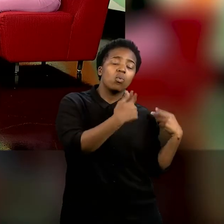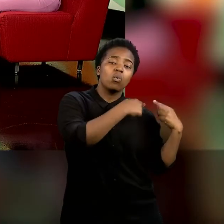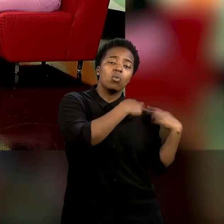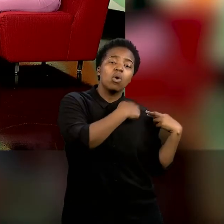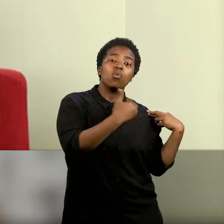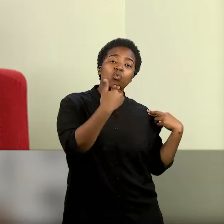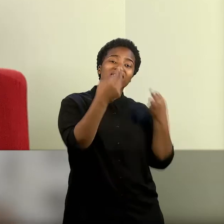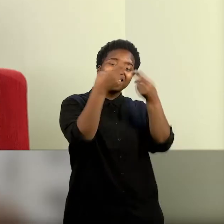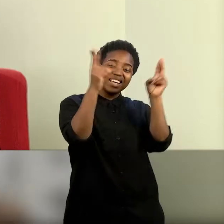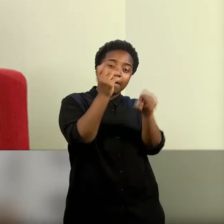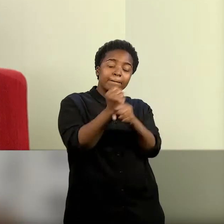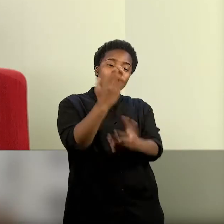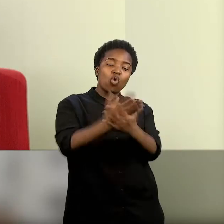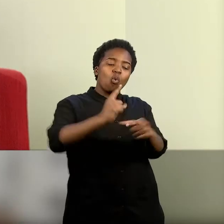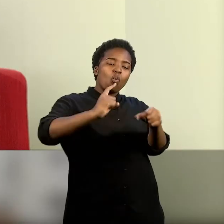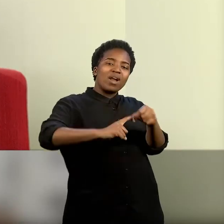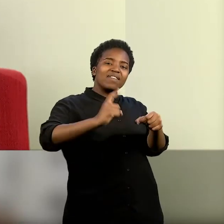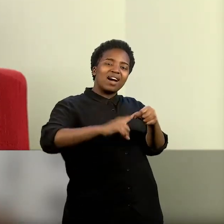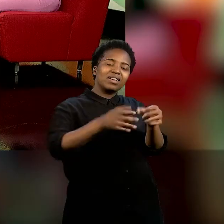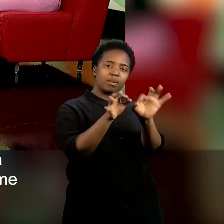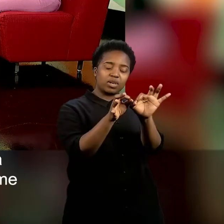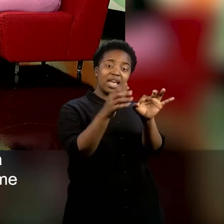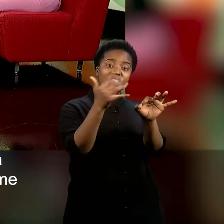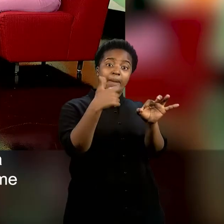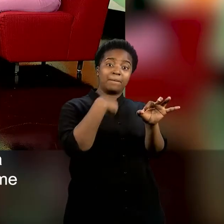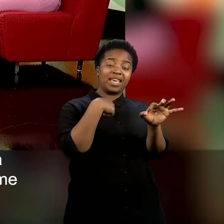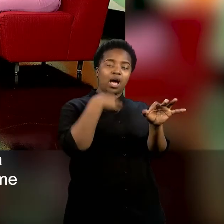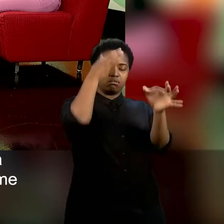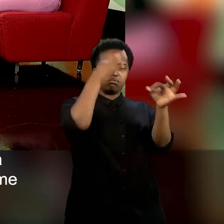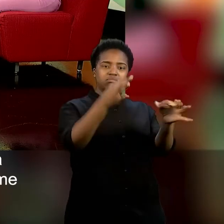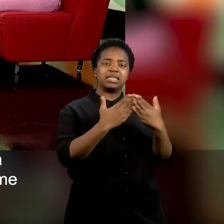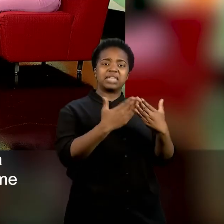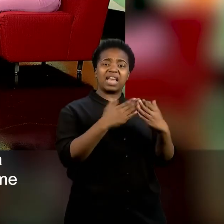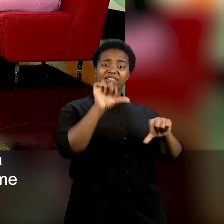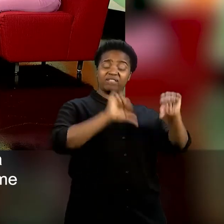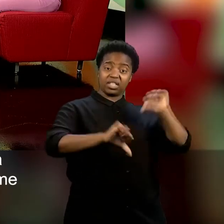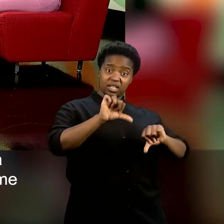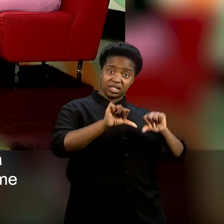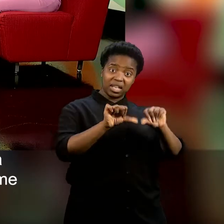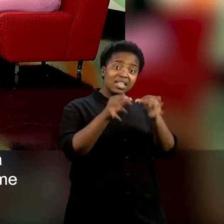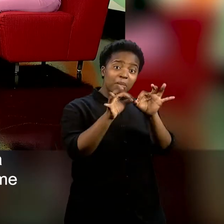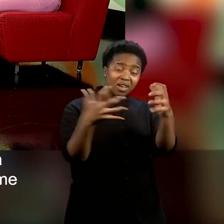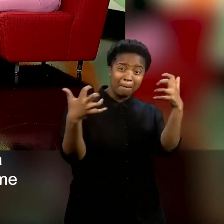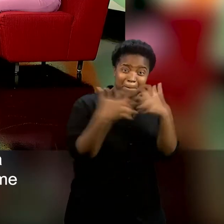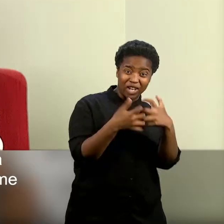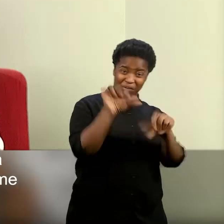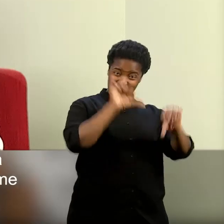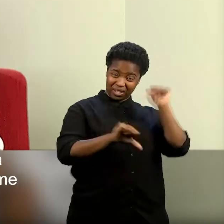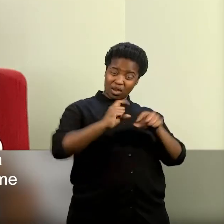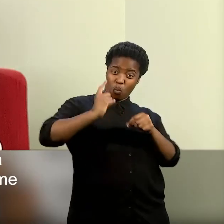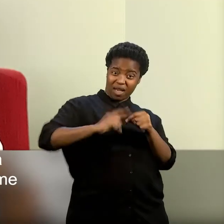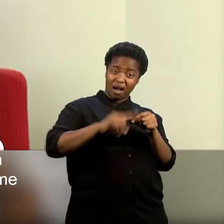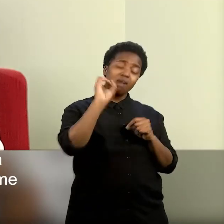higher institutions to provide qualified interpreters. If I decide to study physics, is there a qualified interpreter that would be able